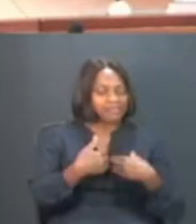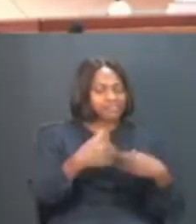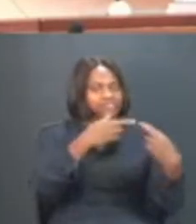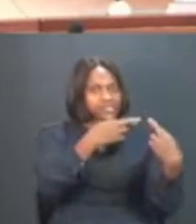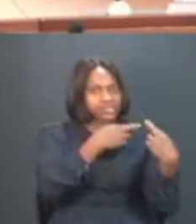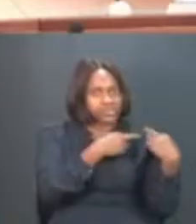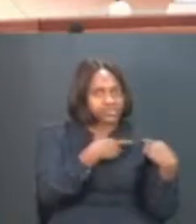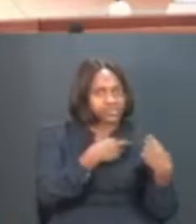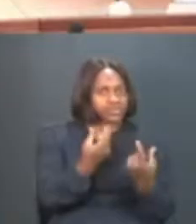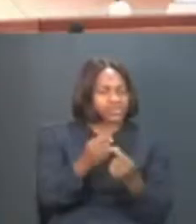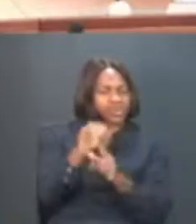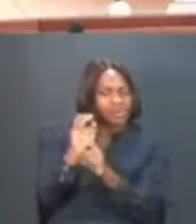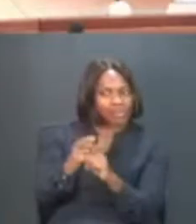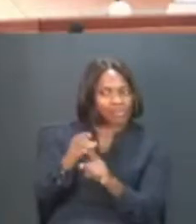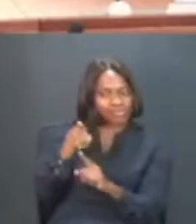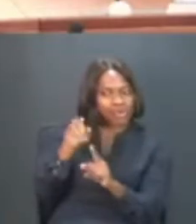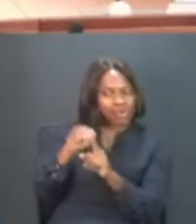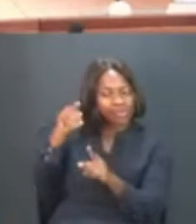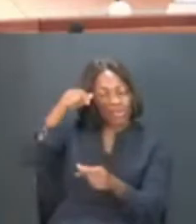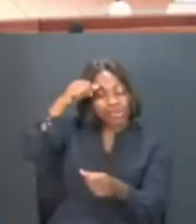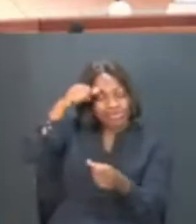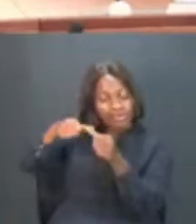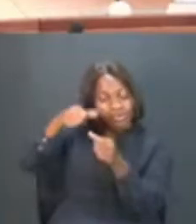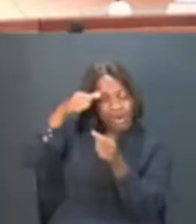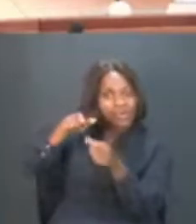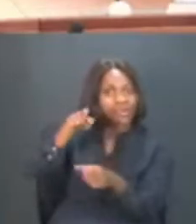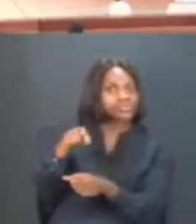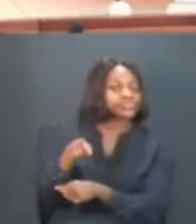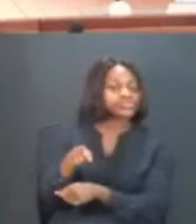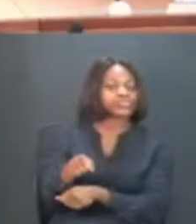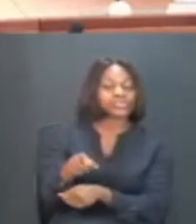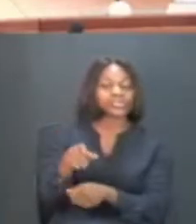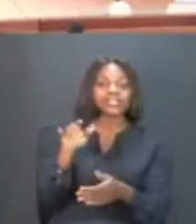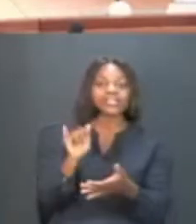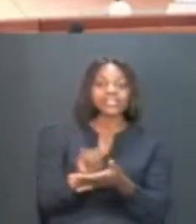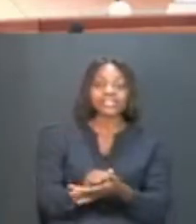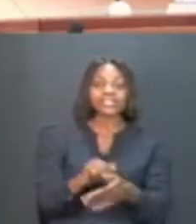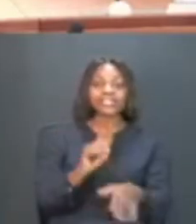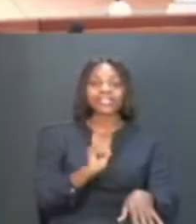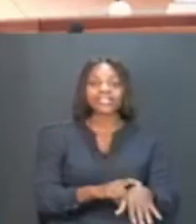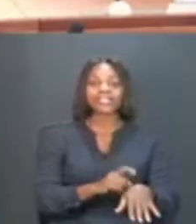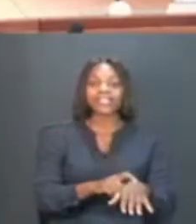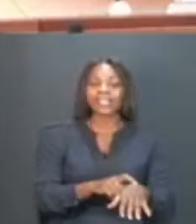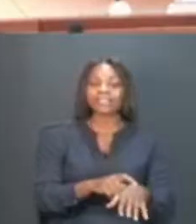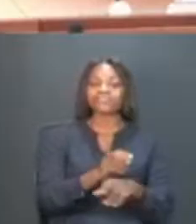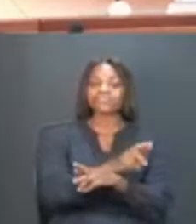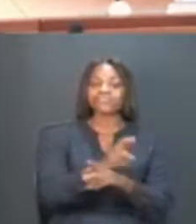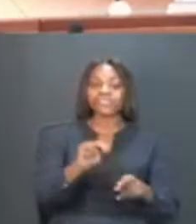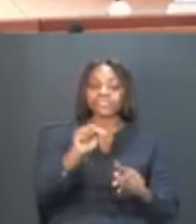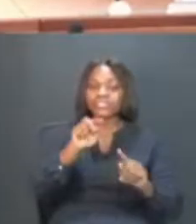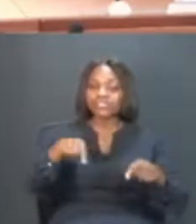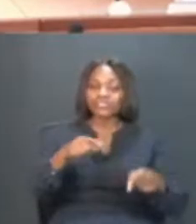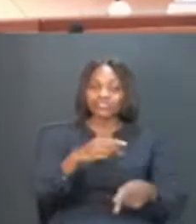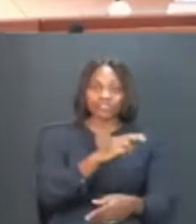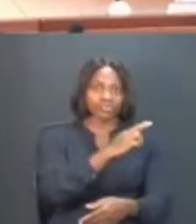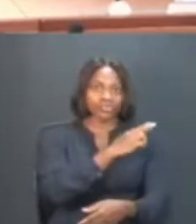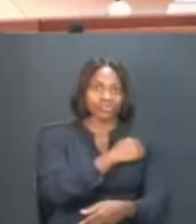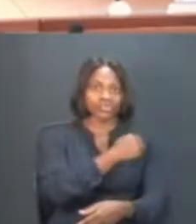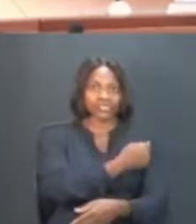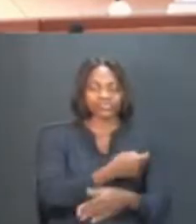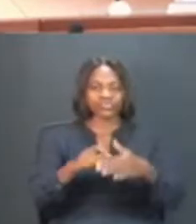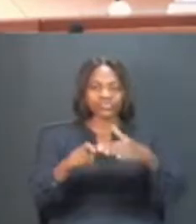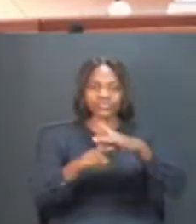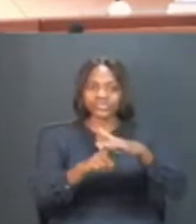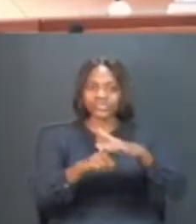to remind you, even if you've forgotten, that you are due for your next screening at this time.